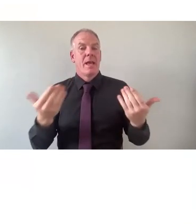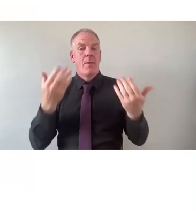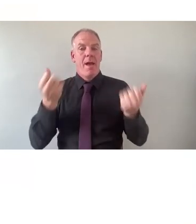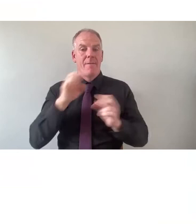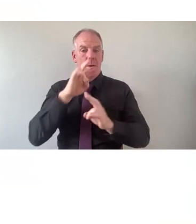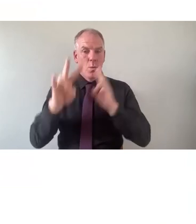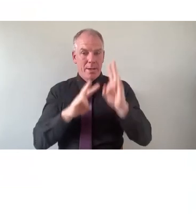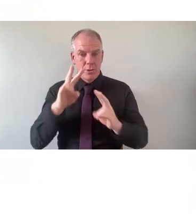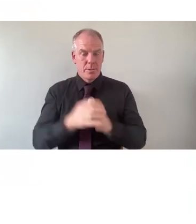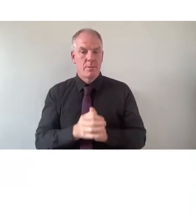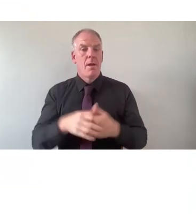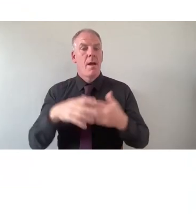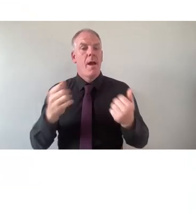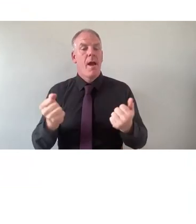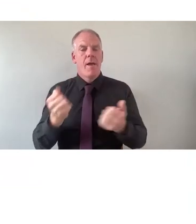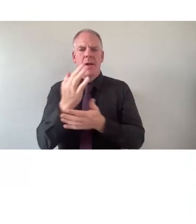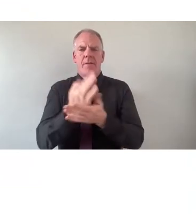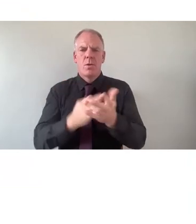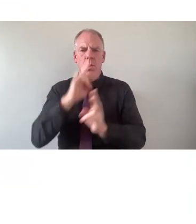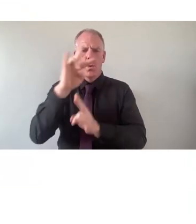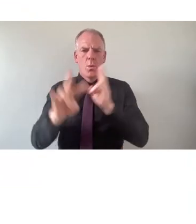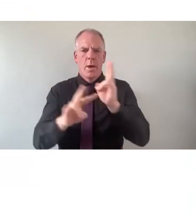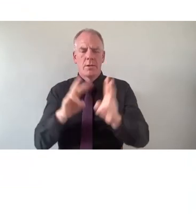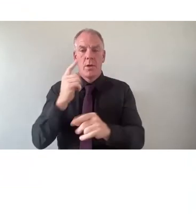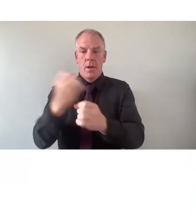now. We have a number of questions